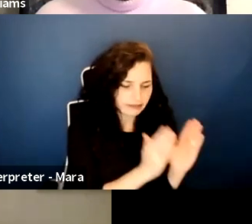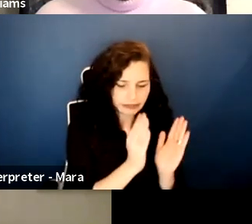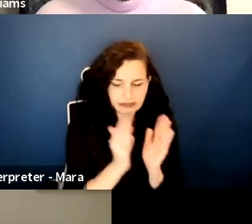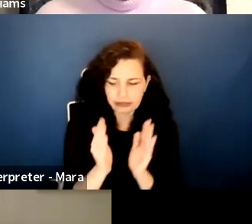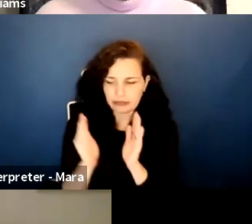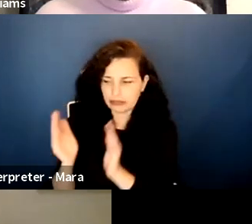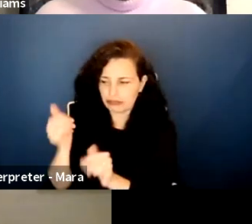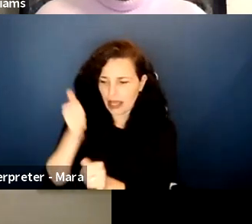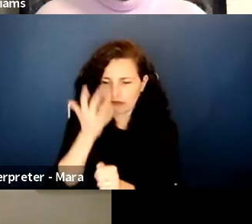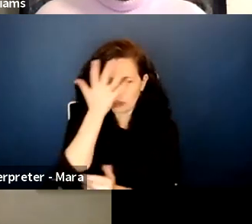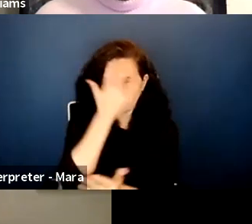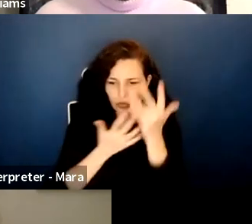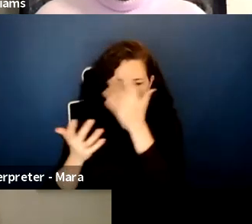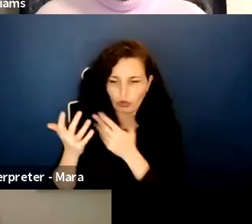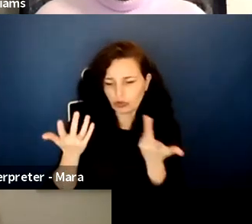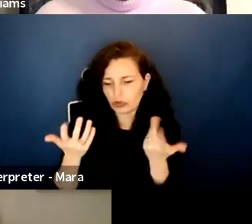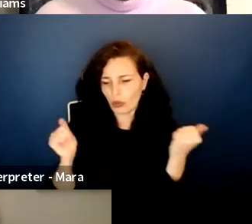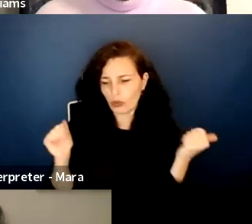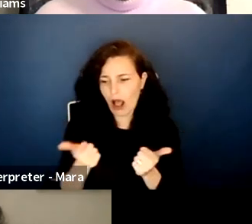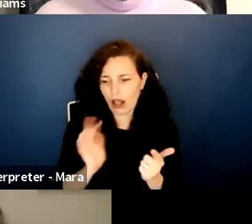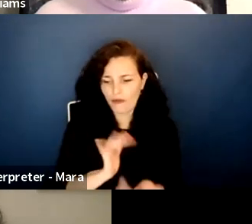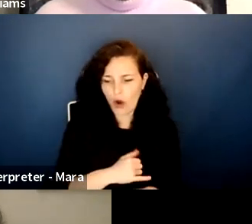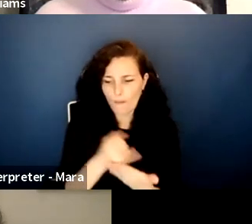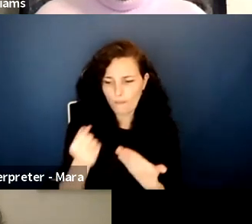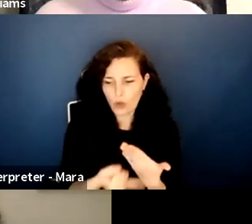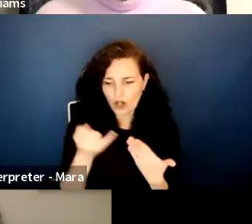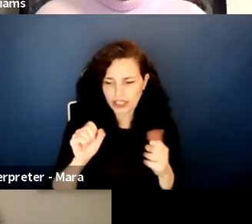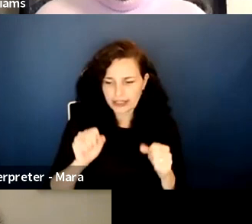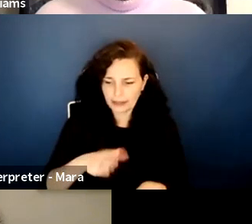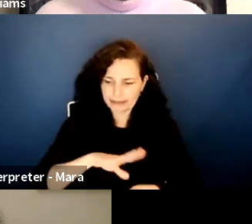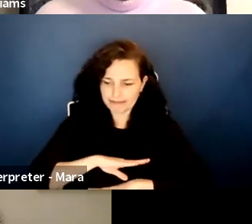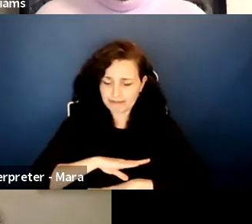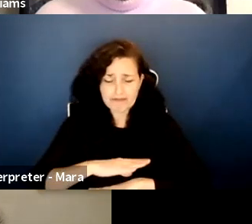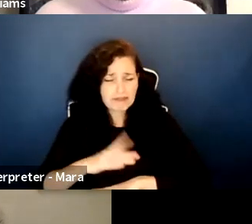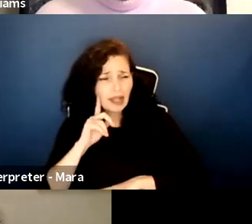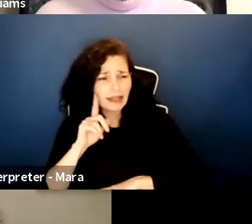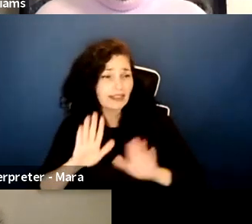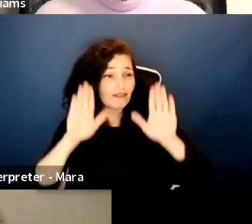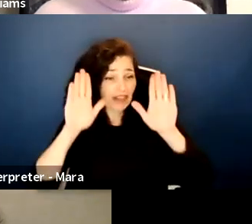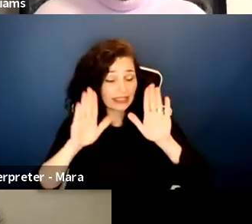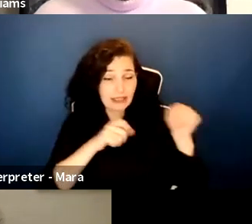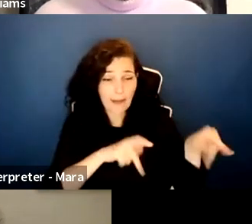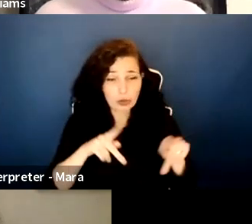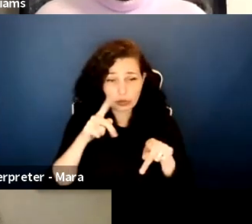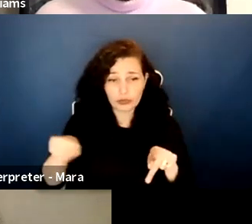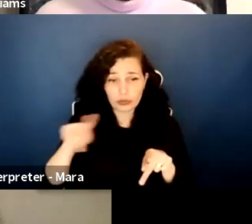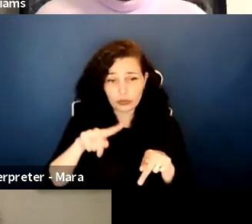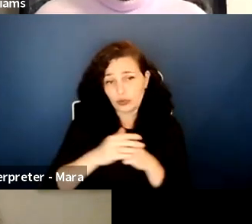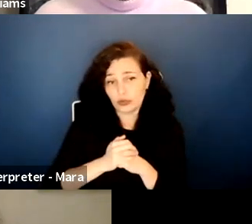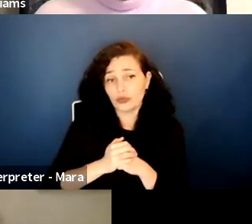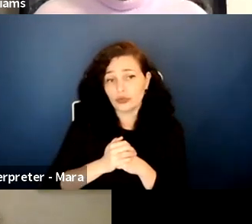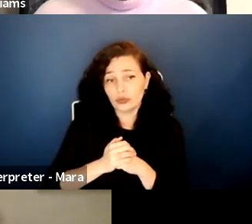look to populate our projects. So it's an fantastic opportunity to, as Howard was